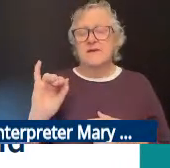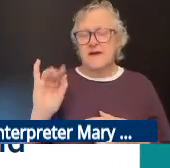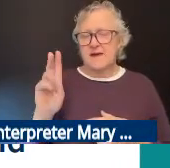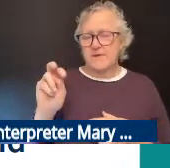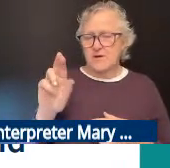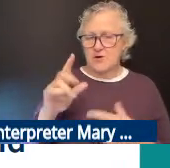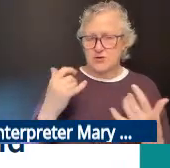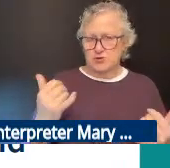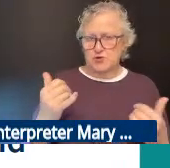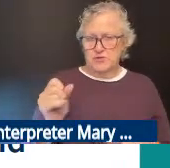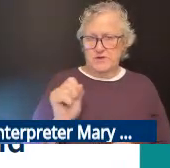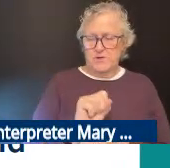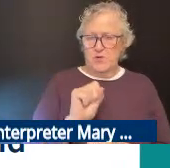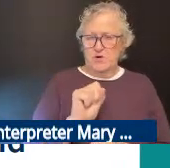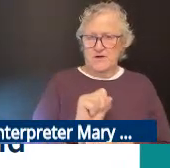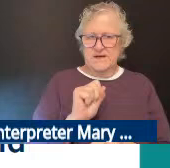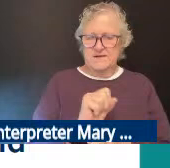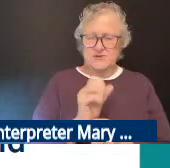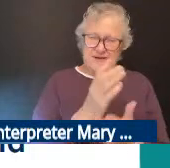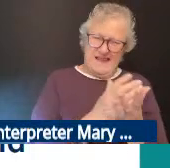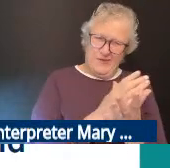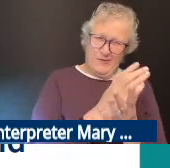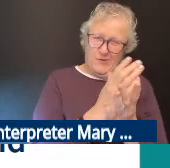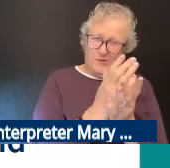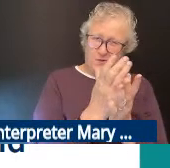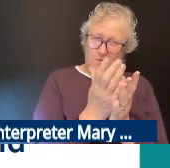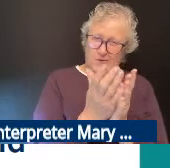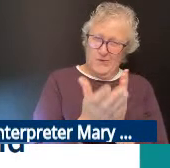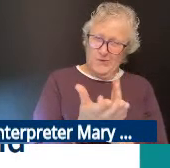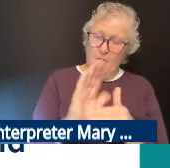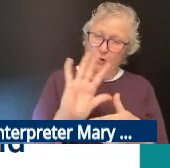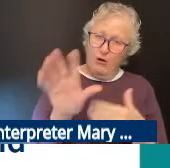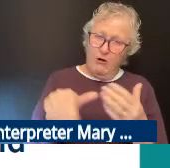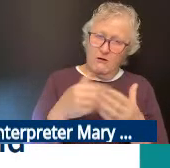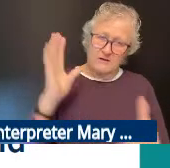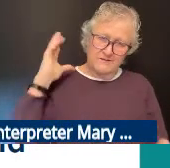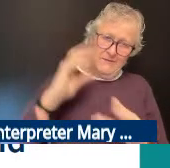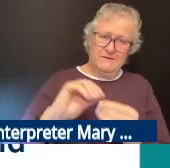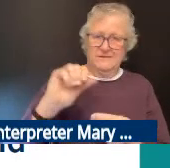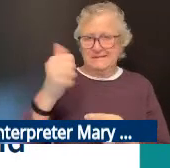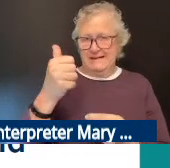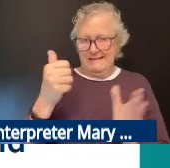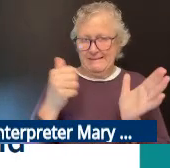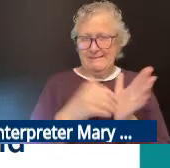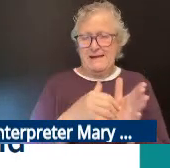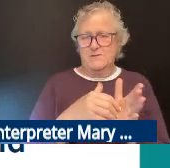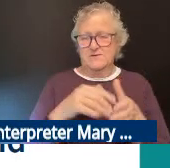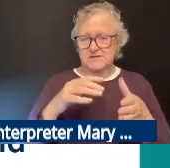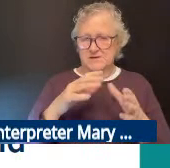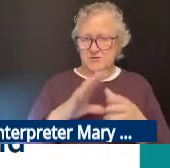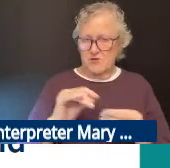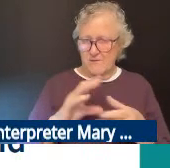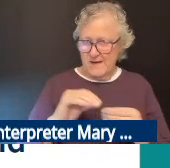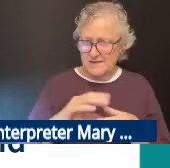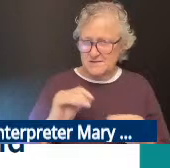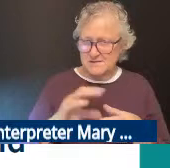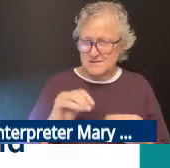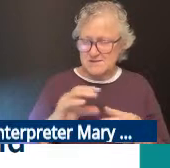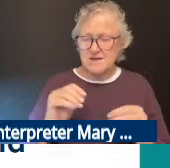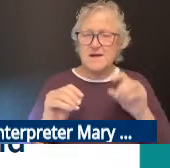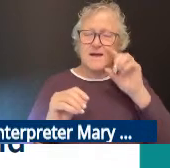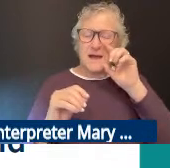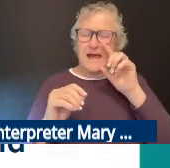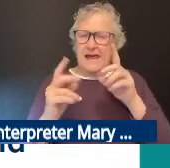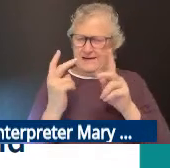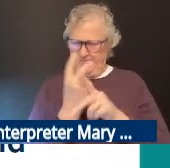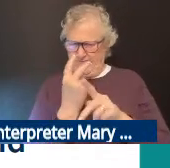walk through all those 10,000 comments and working to understand how those comments might refine